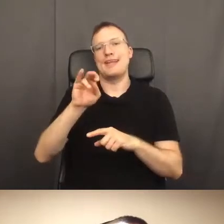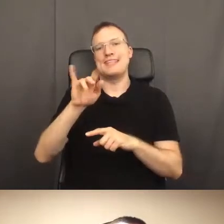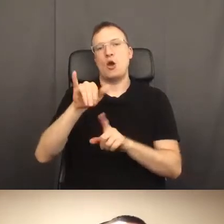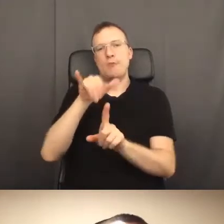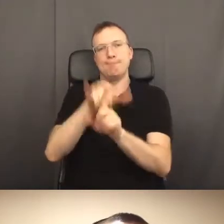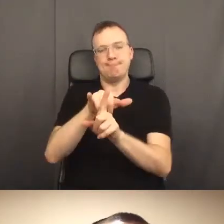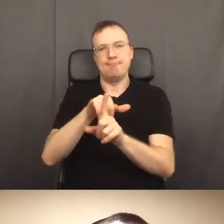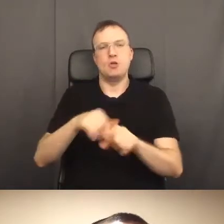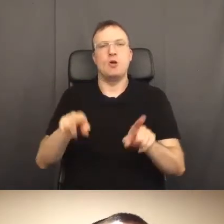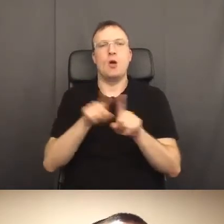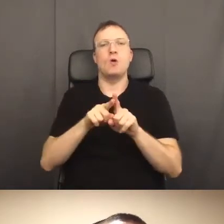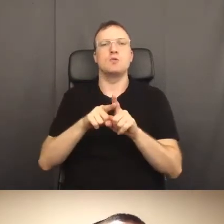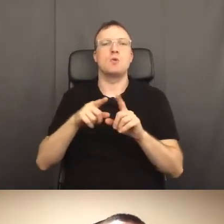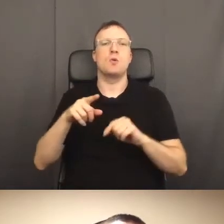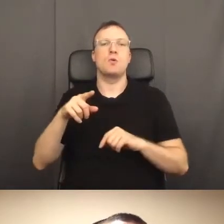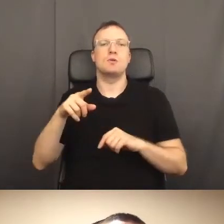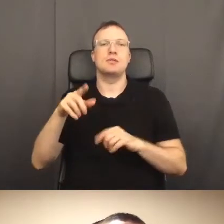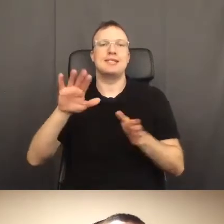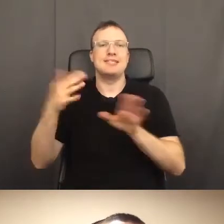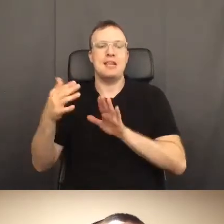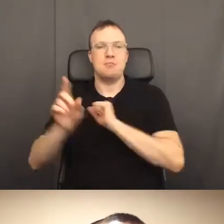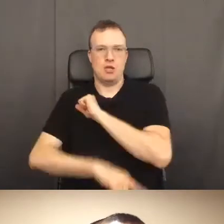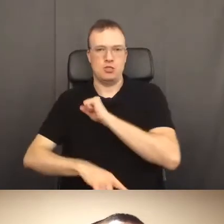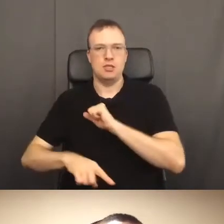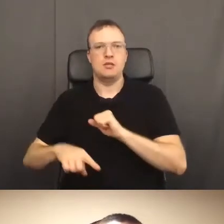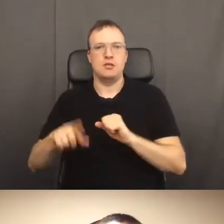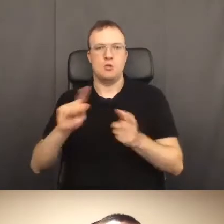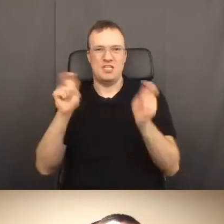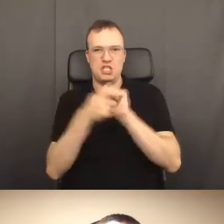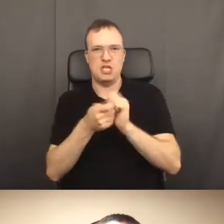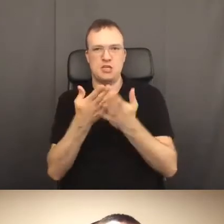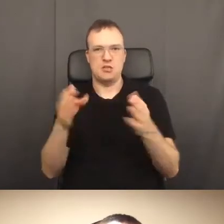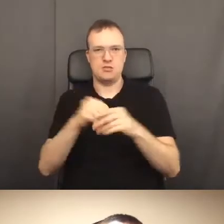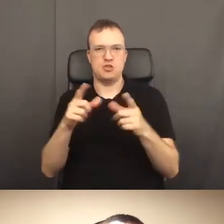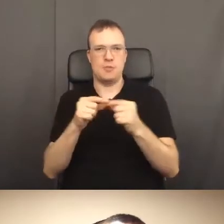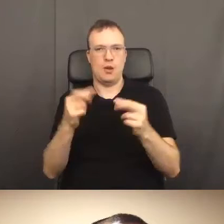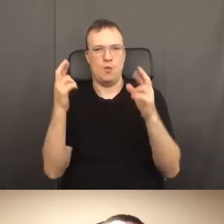like hopefully we can change the way things are in Japan.